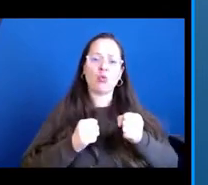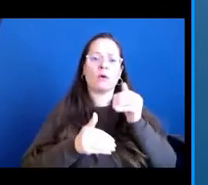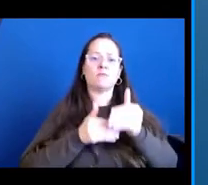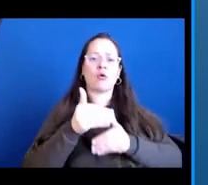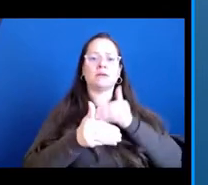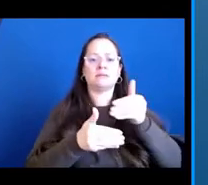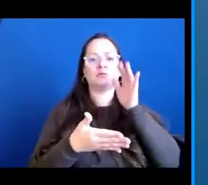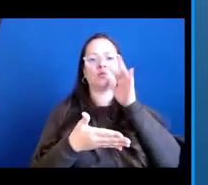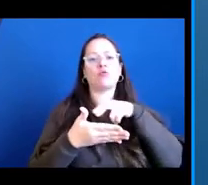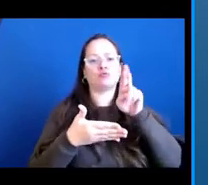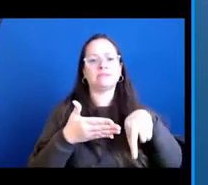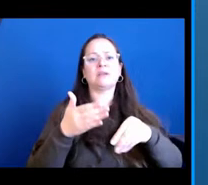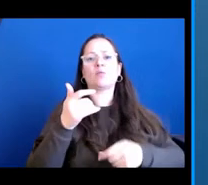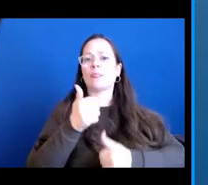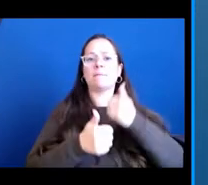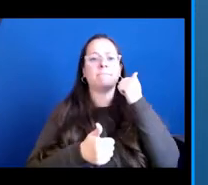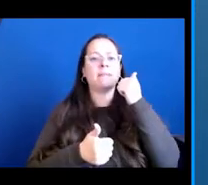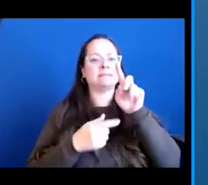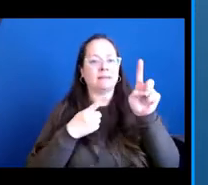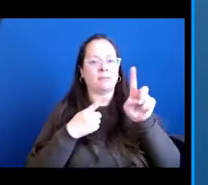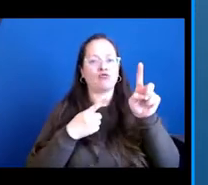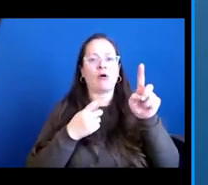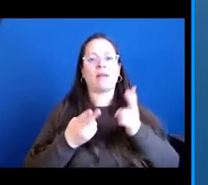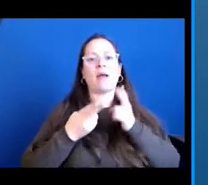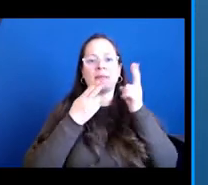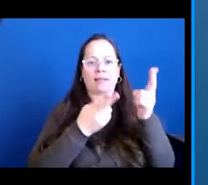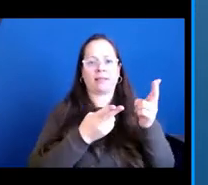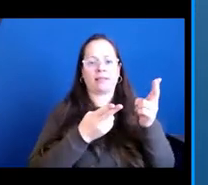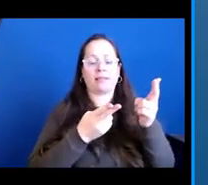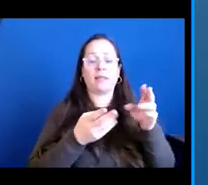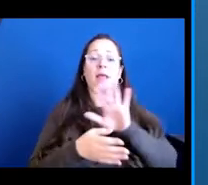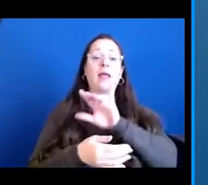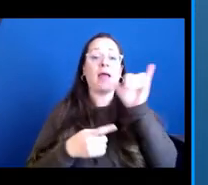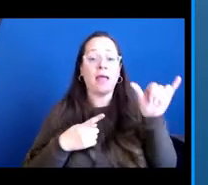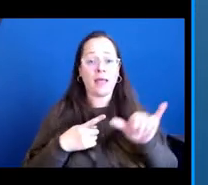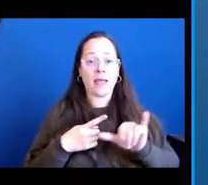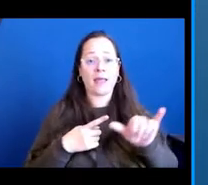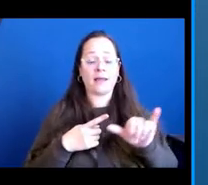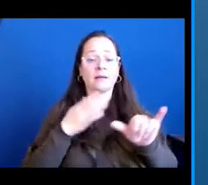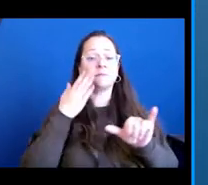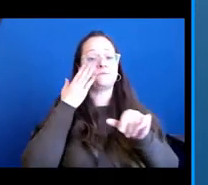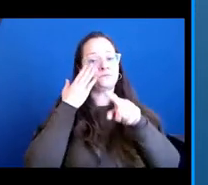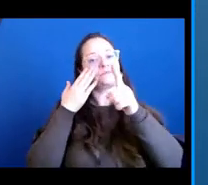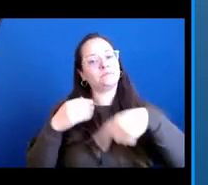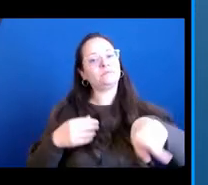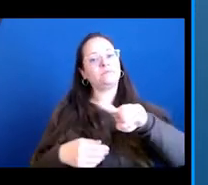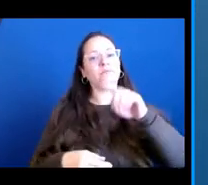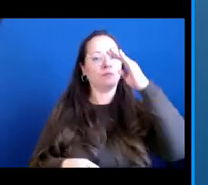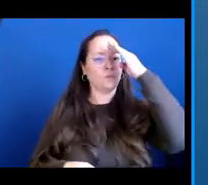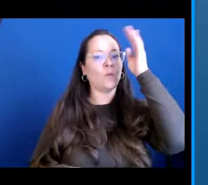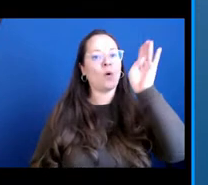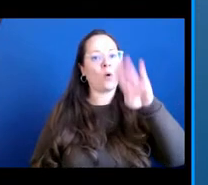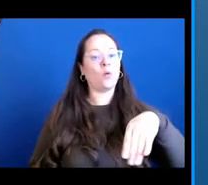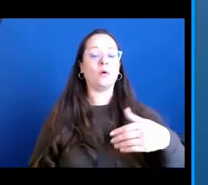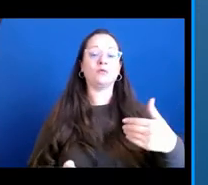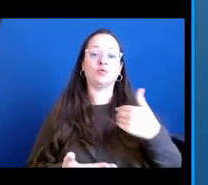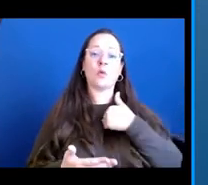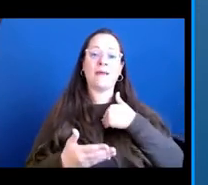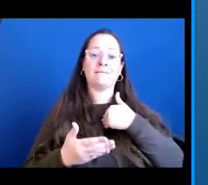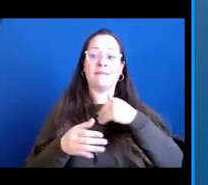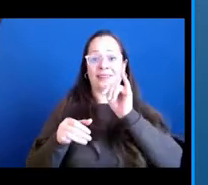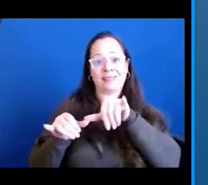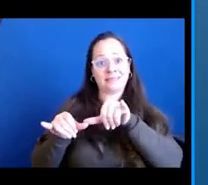Democratic nominee and as you all know to have a system that works